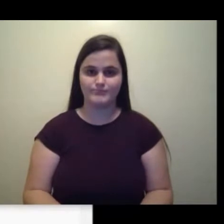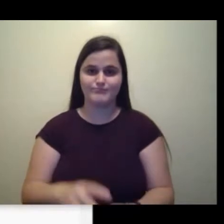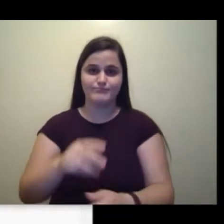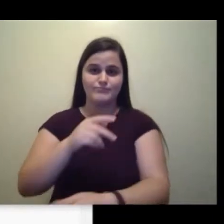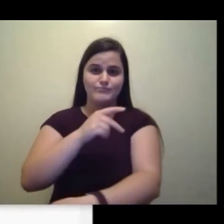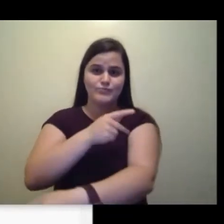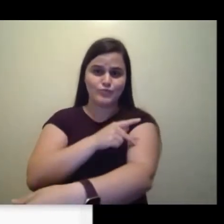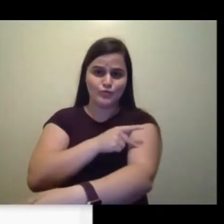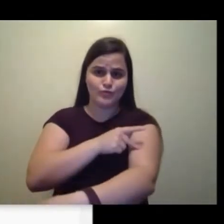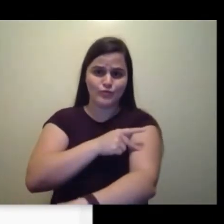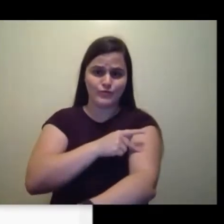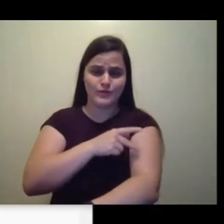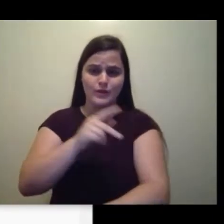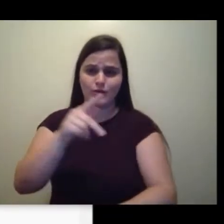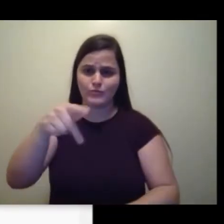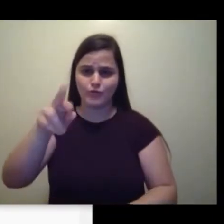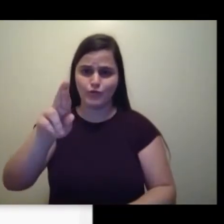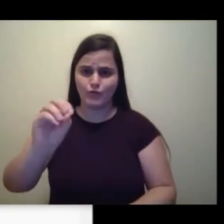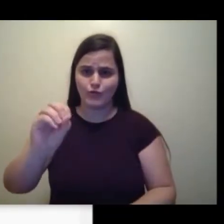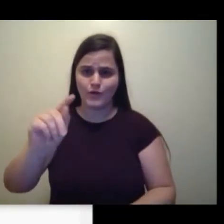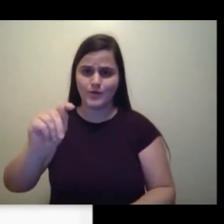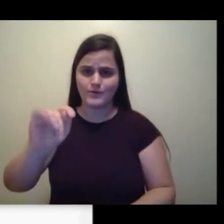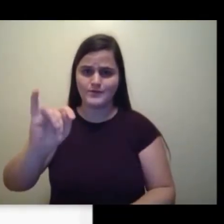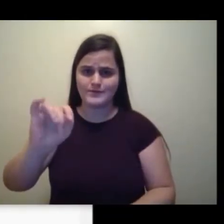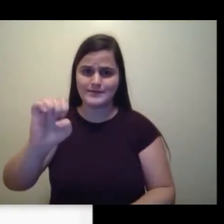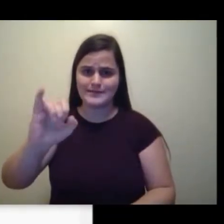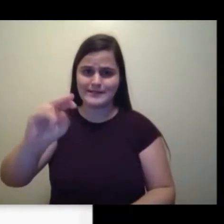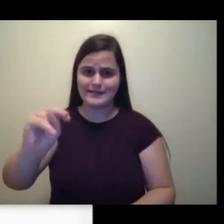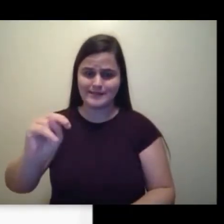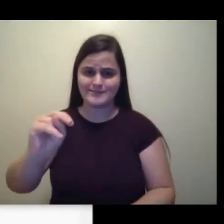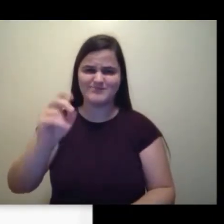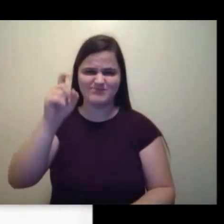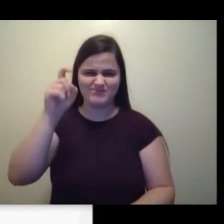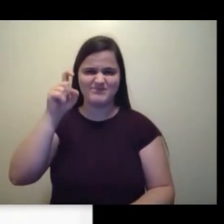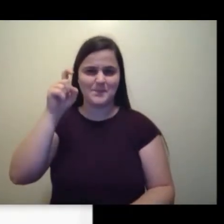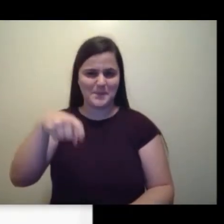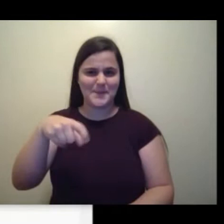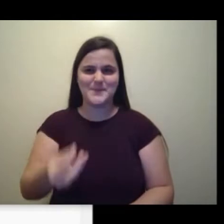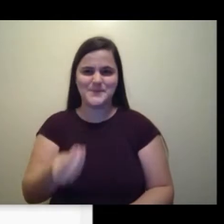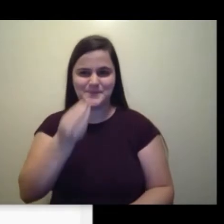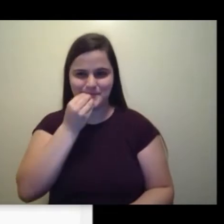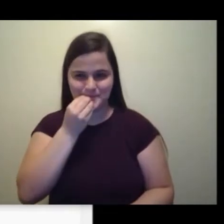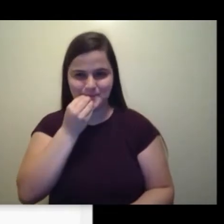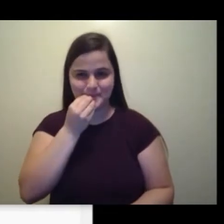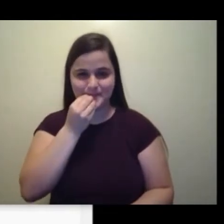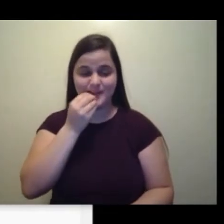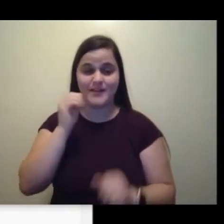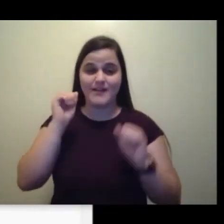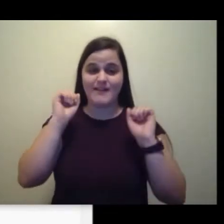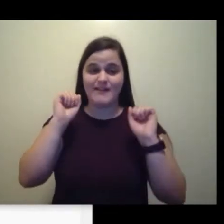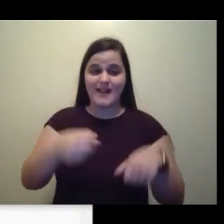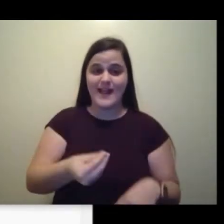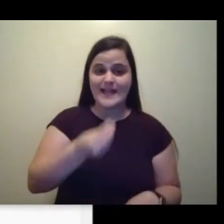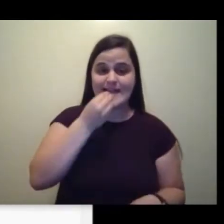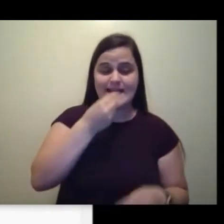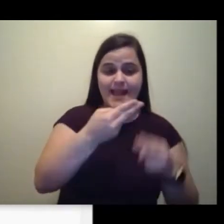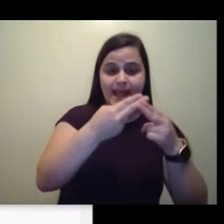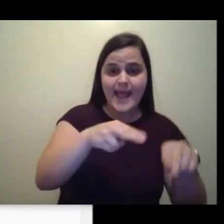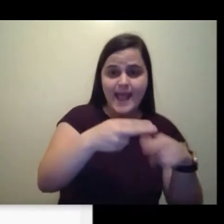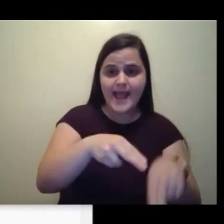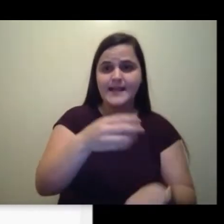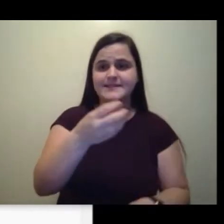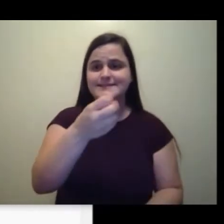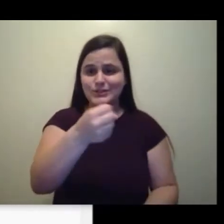Protein is an essential part of the human diet. It's found in a variety of foods like eggs, dairy,